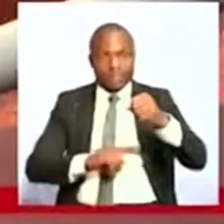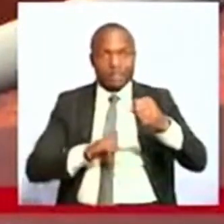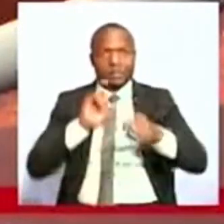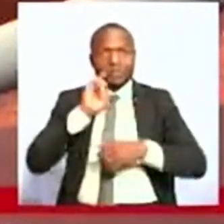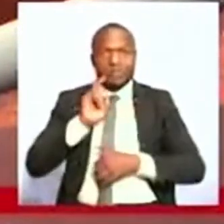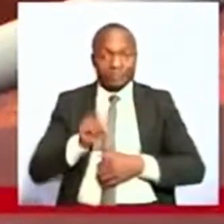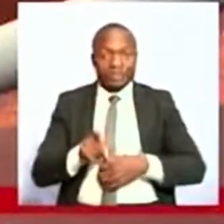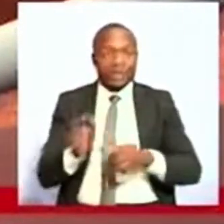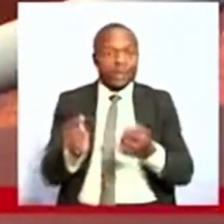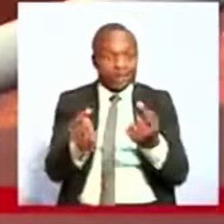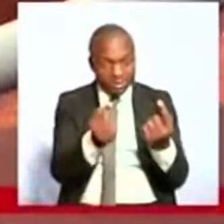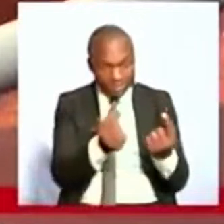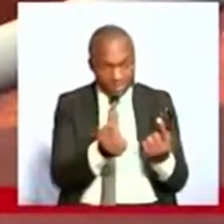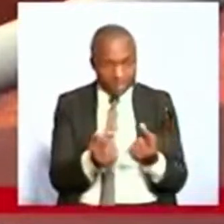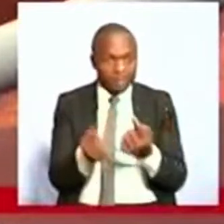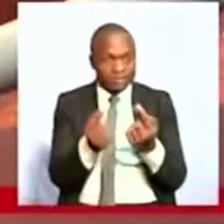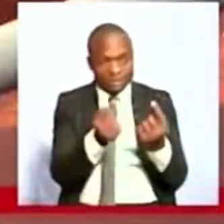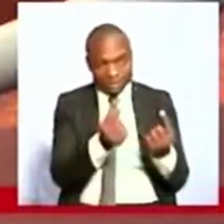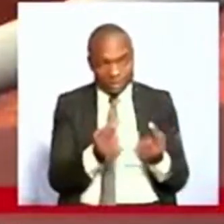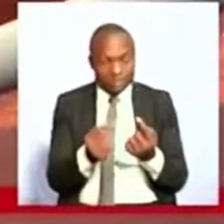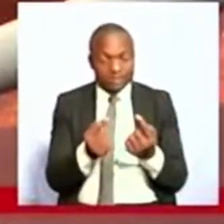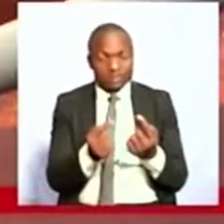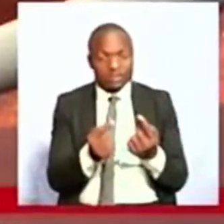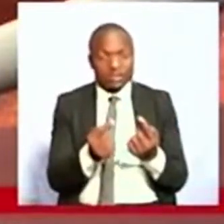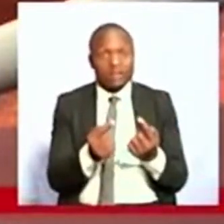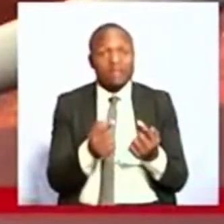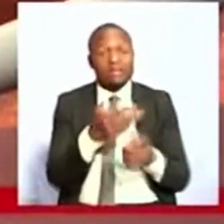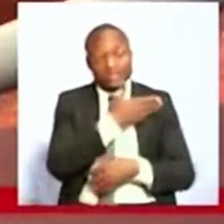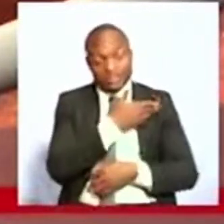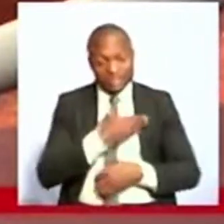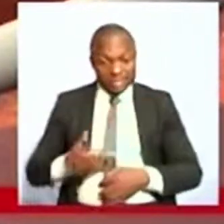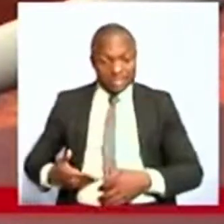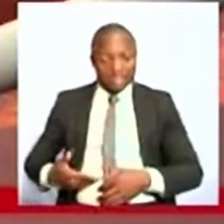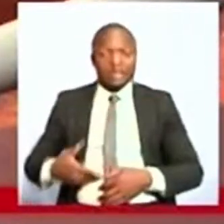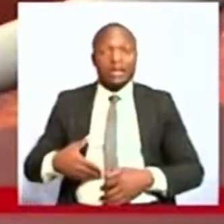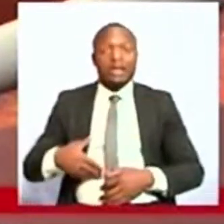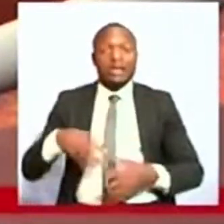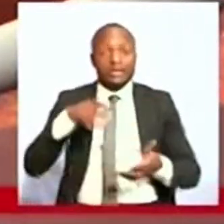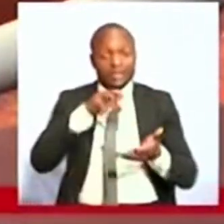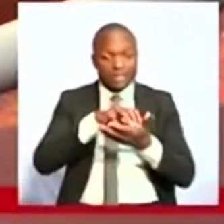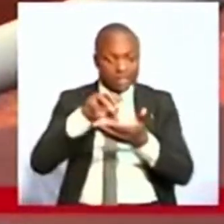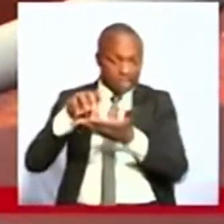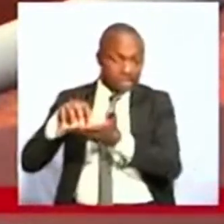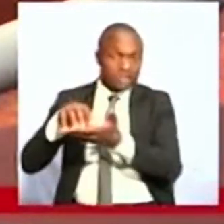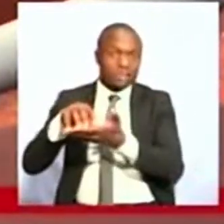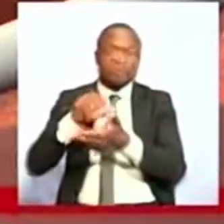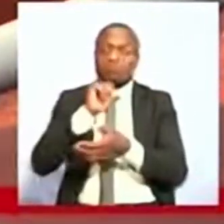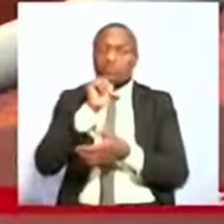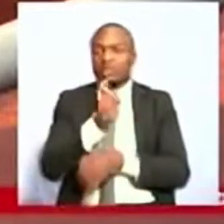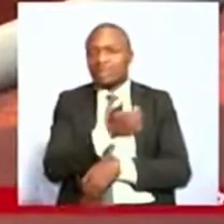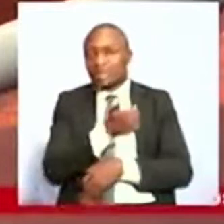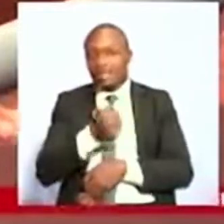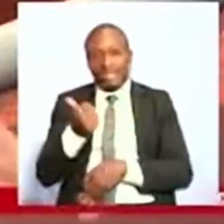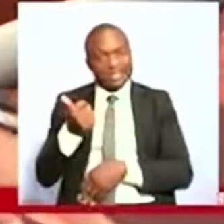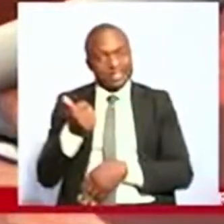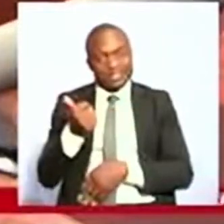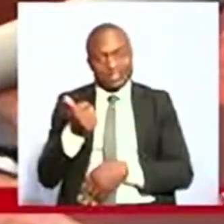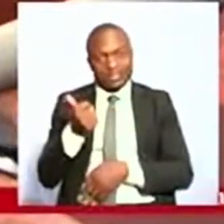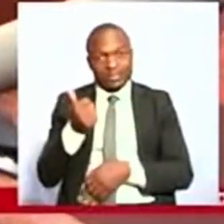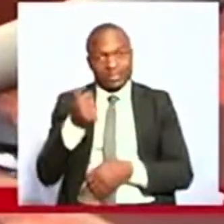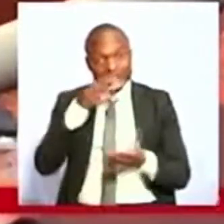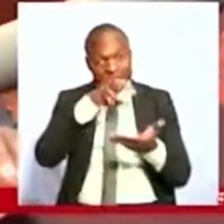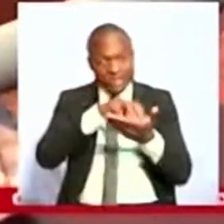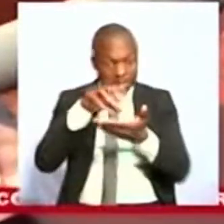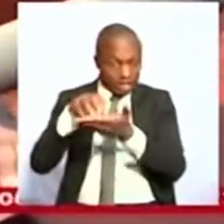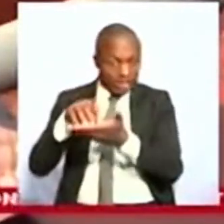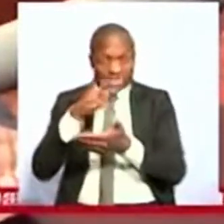in situations where heinous crimes have been committed and not any other crime. When you look at our